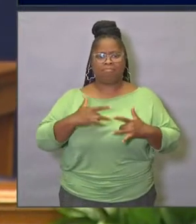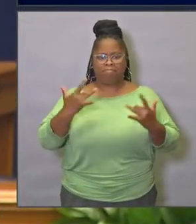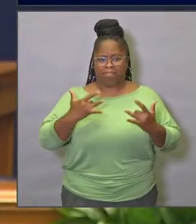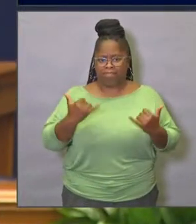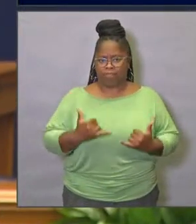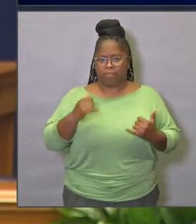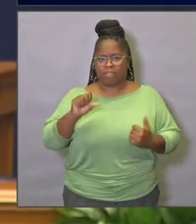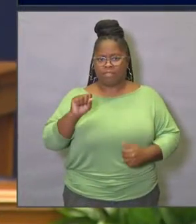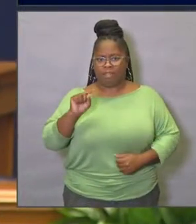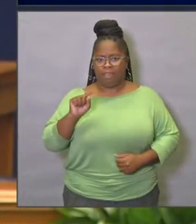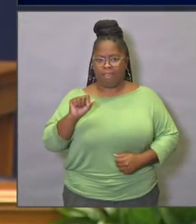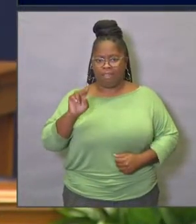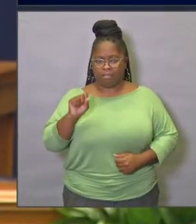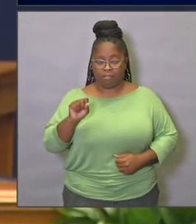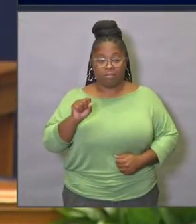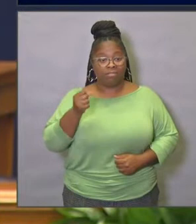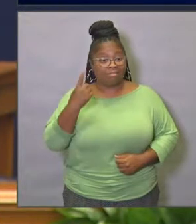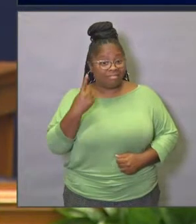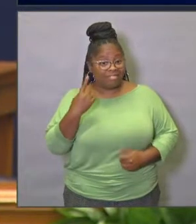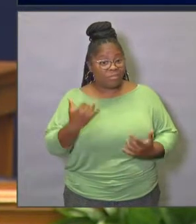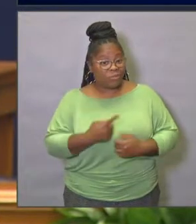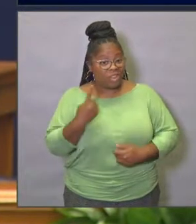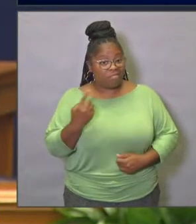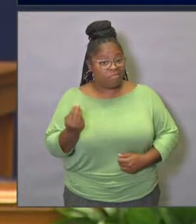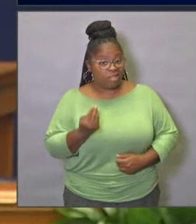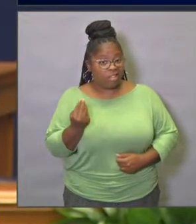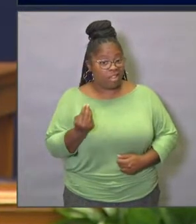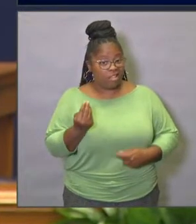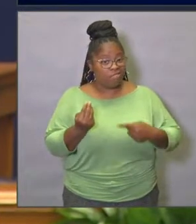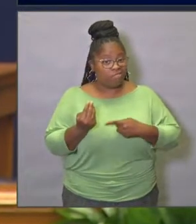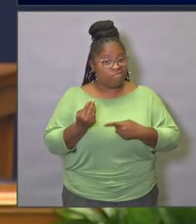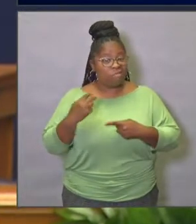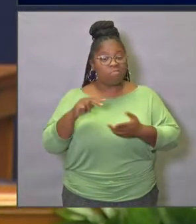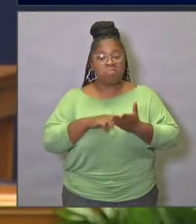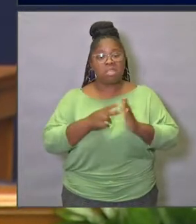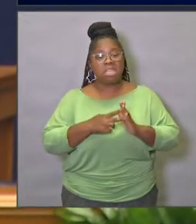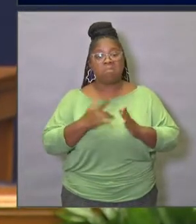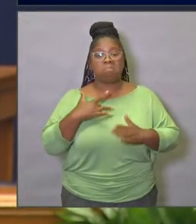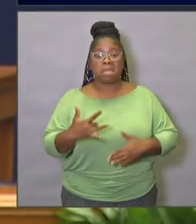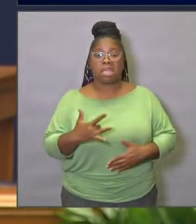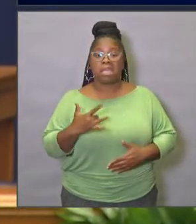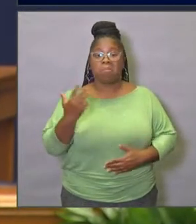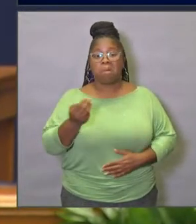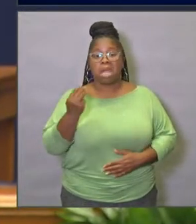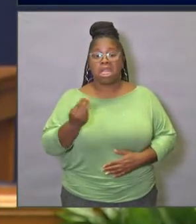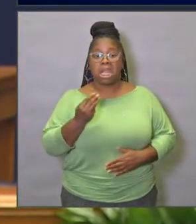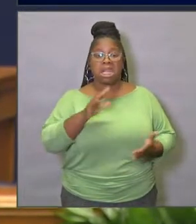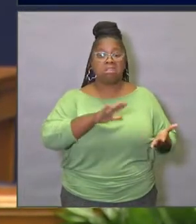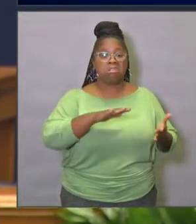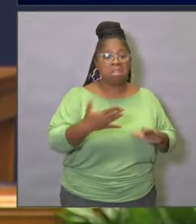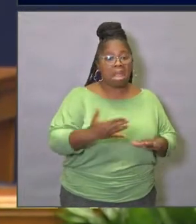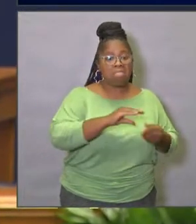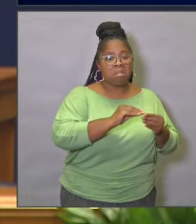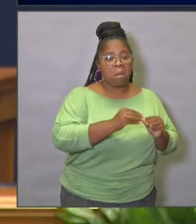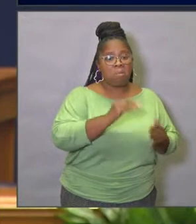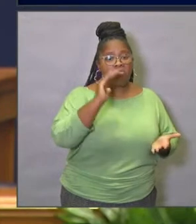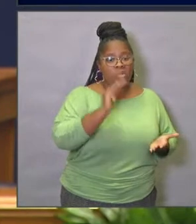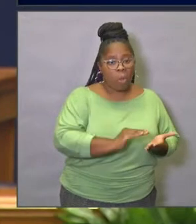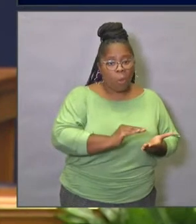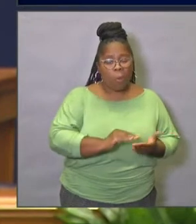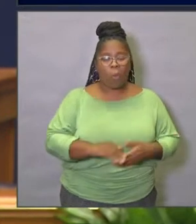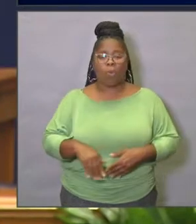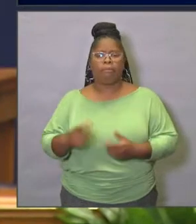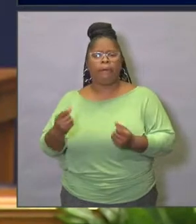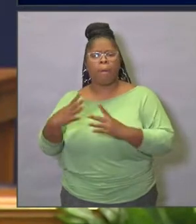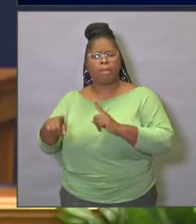status. And as a reminder, today's Monday, so our death and case counts will reflect the weekend lag in